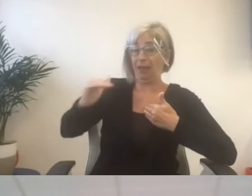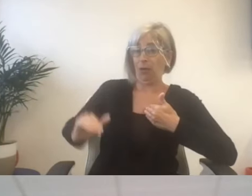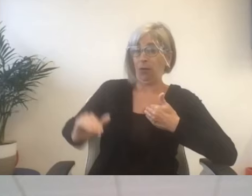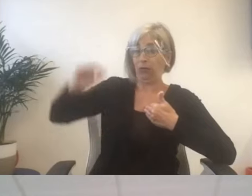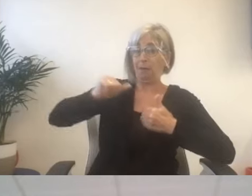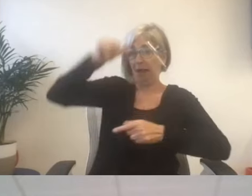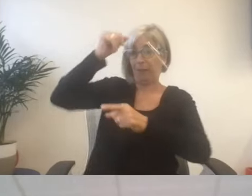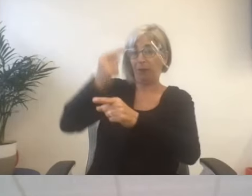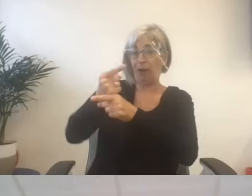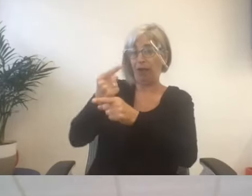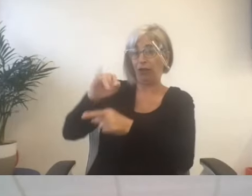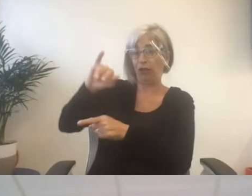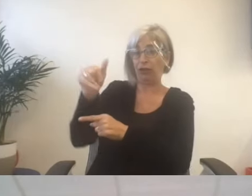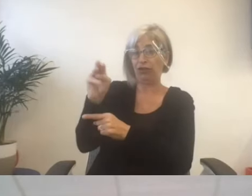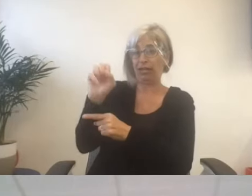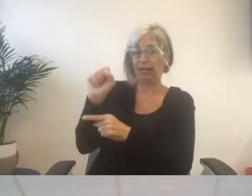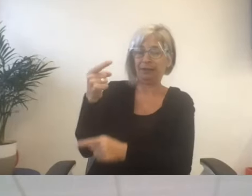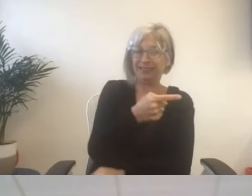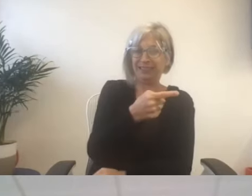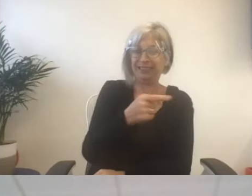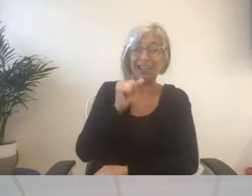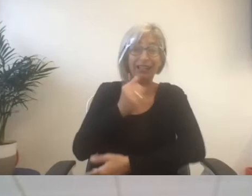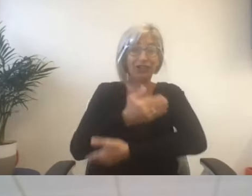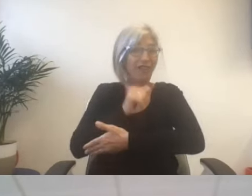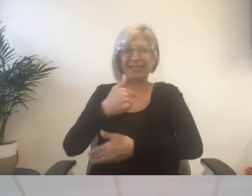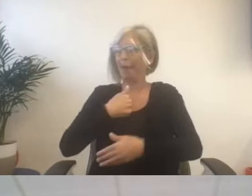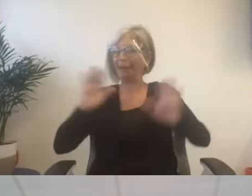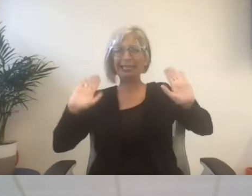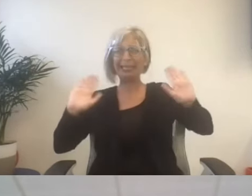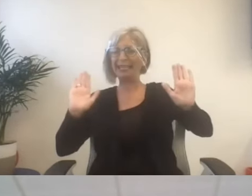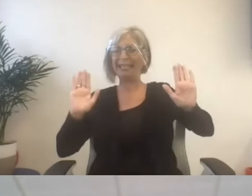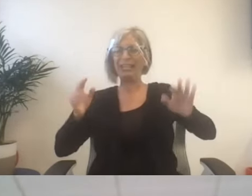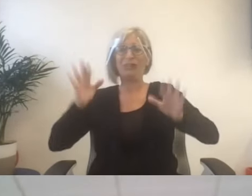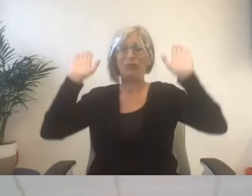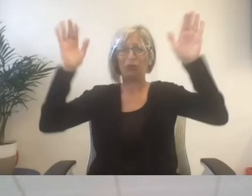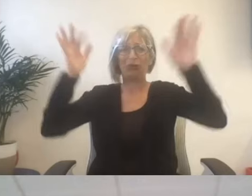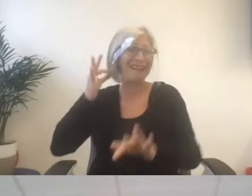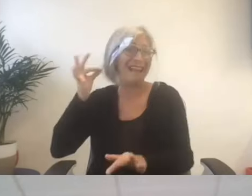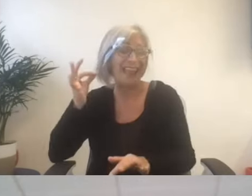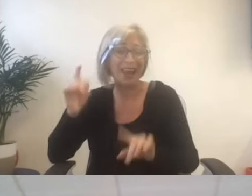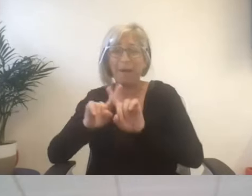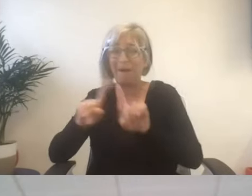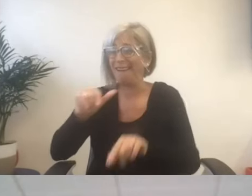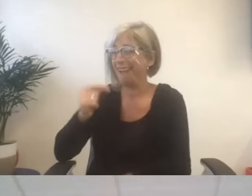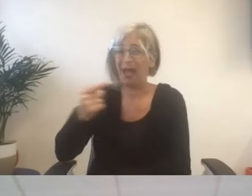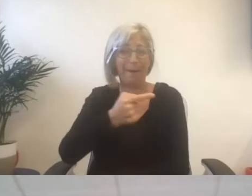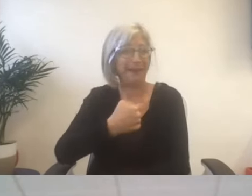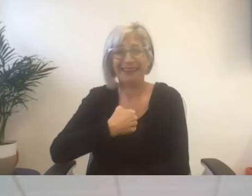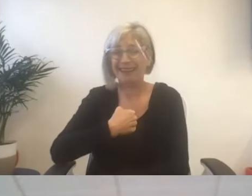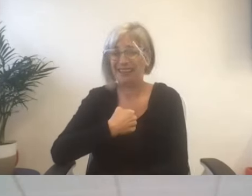brother, James. That's him right there. That's his daughter. Not me. Yes, fantastic hair, but that's different fantastic